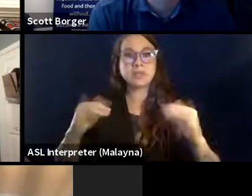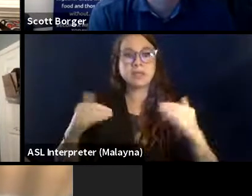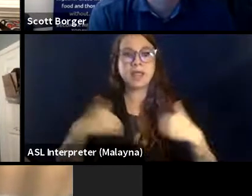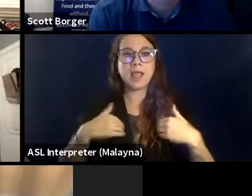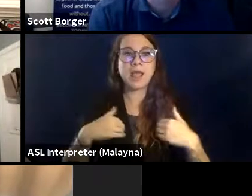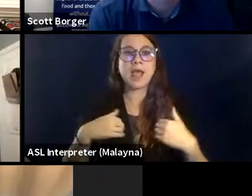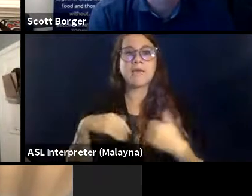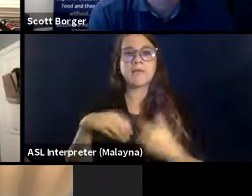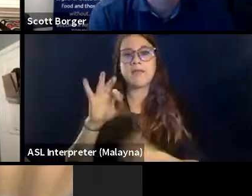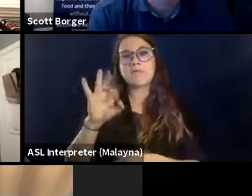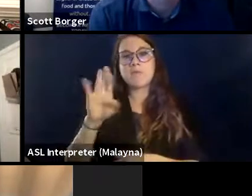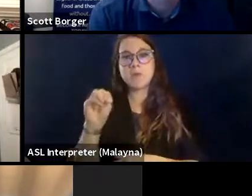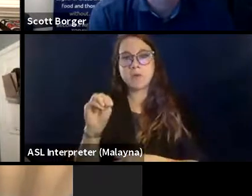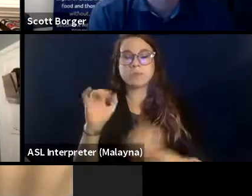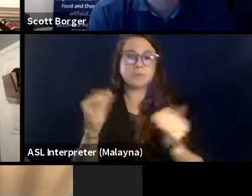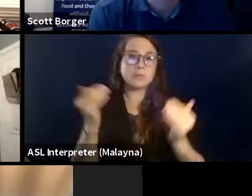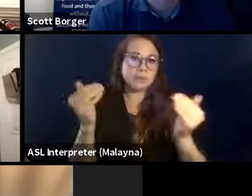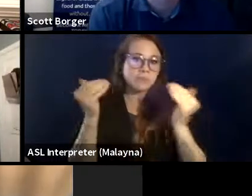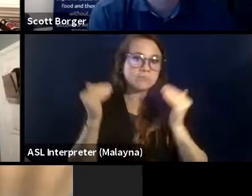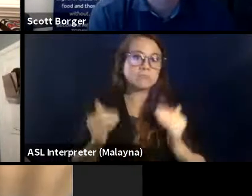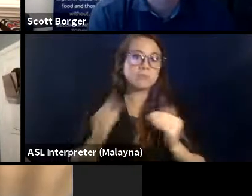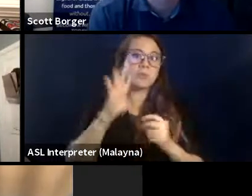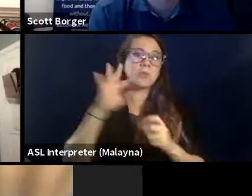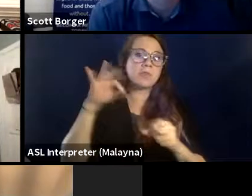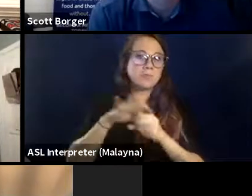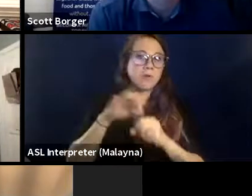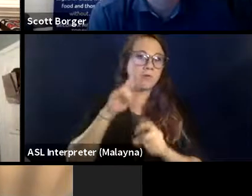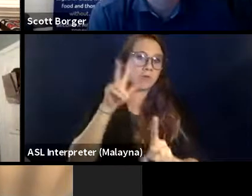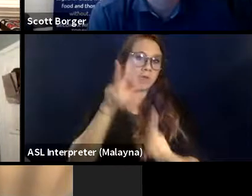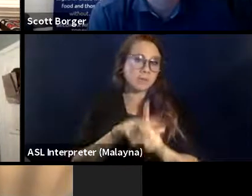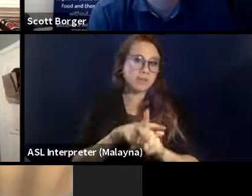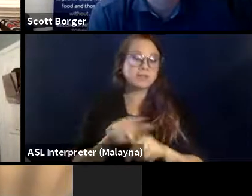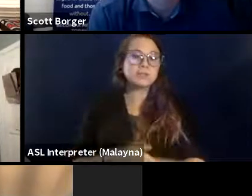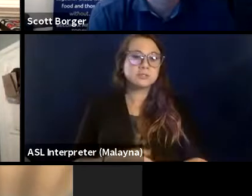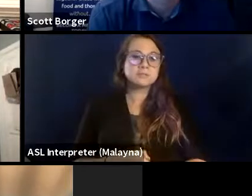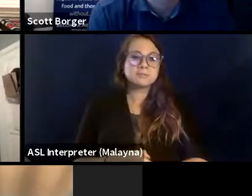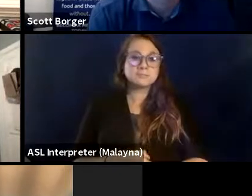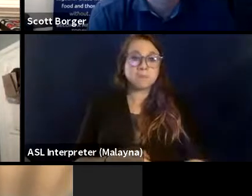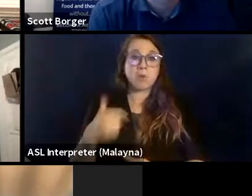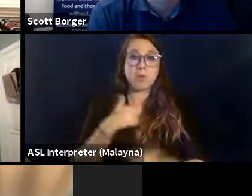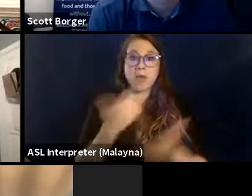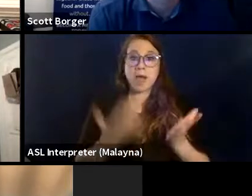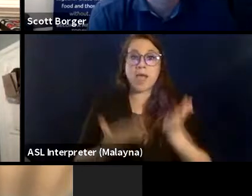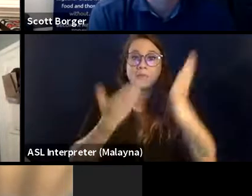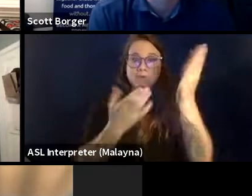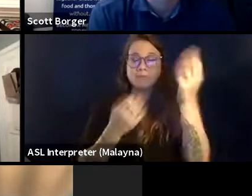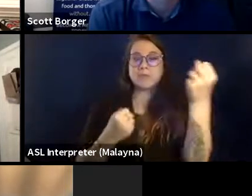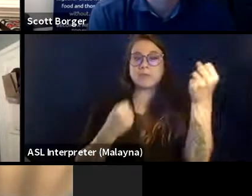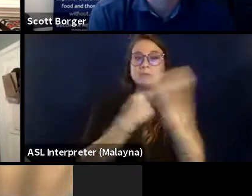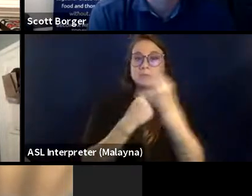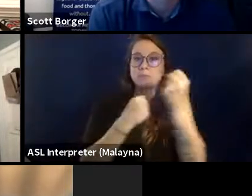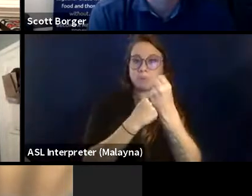So we are able to move forward with a vote on the application. So I move that we support